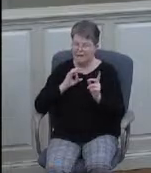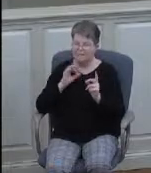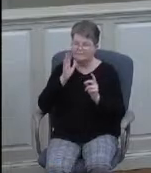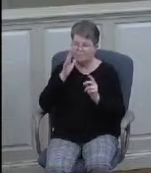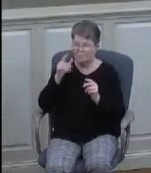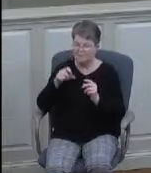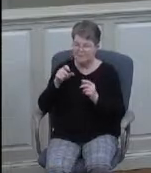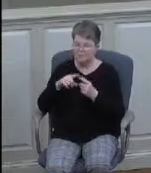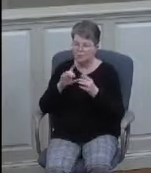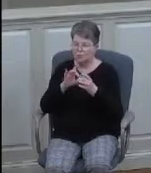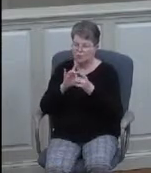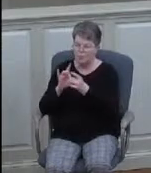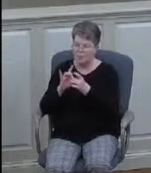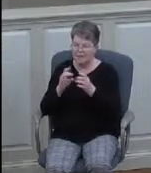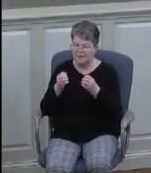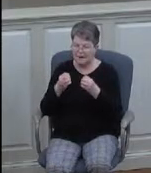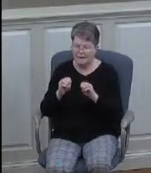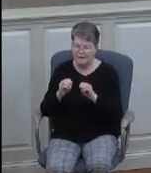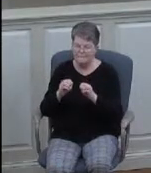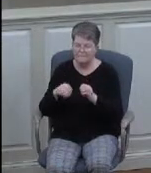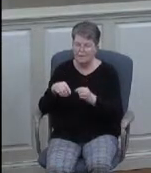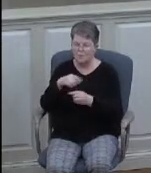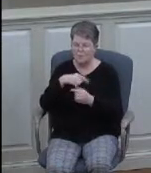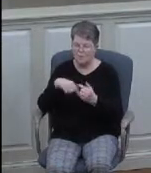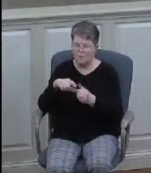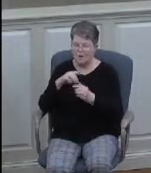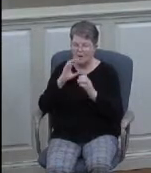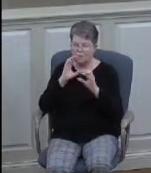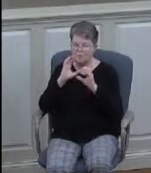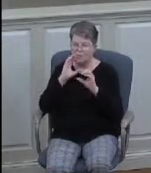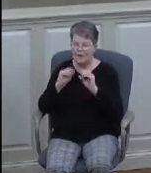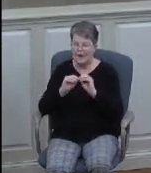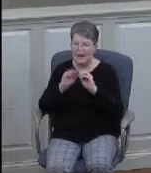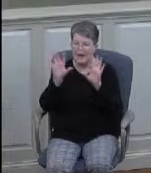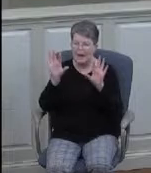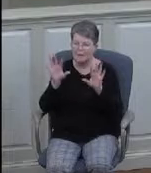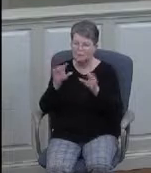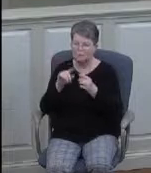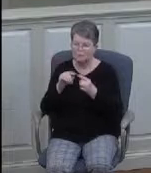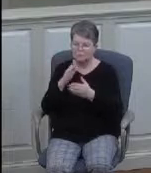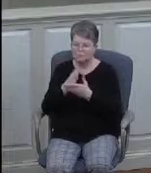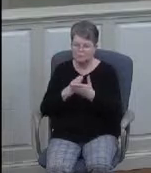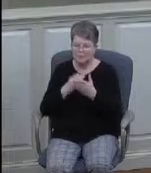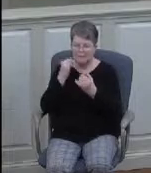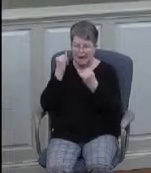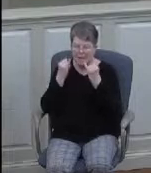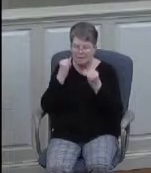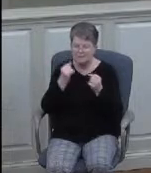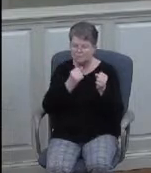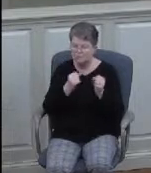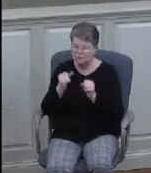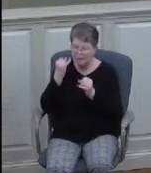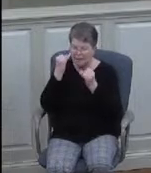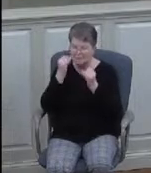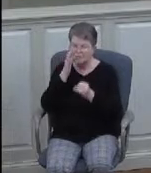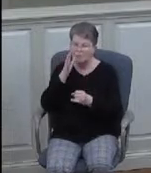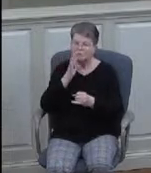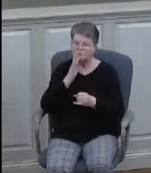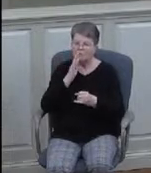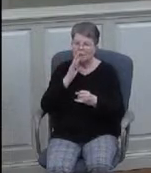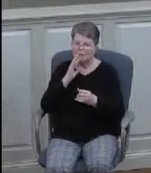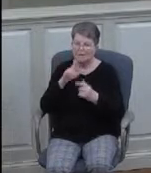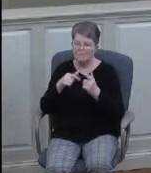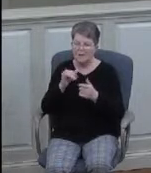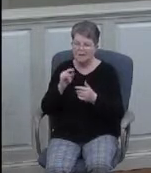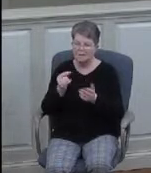to coordinate an effort around communicating outwardly some of the ideas, some of the strategic ideas. We'll talk about it again during the budget